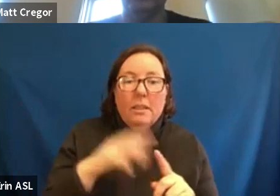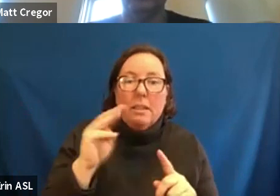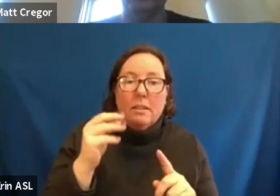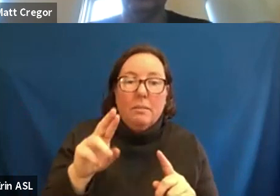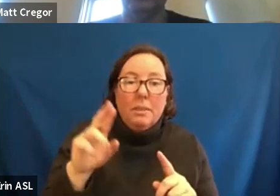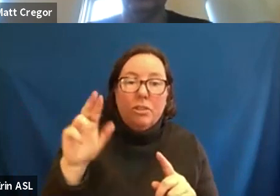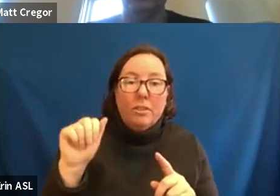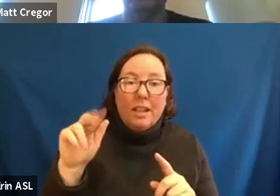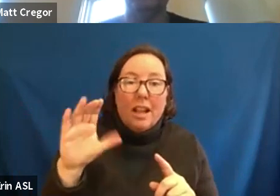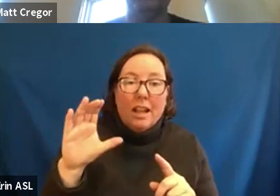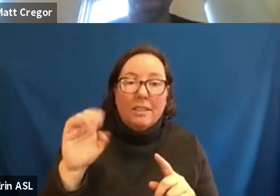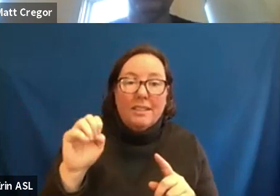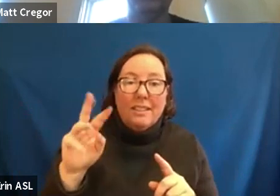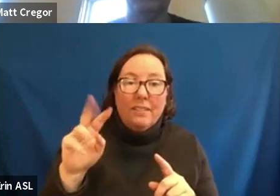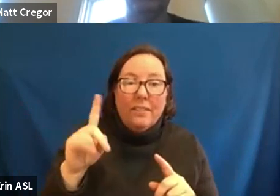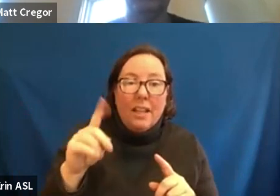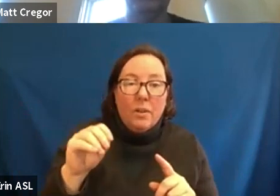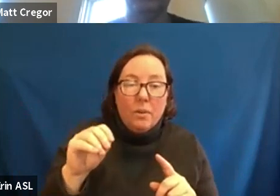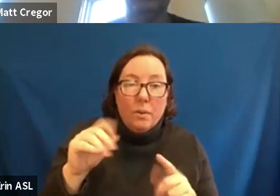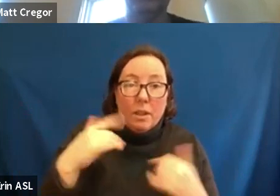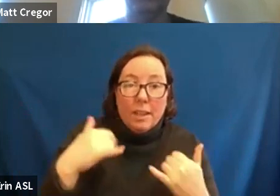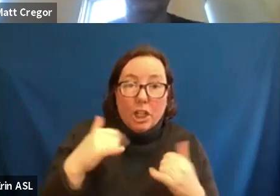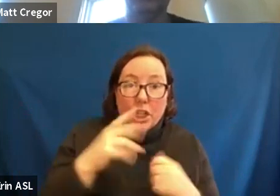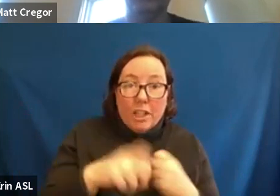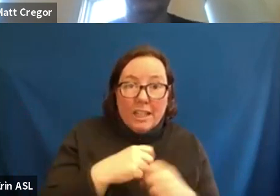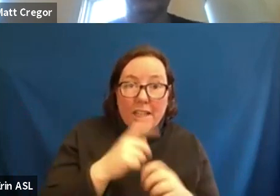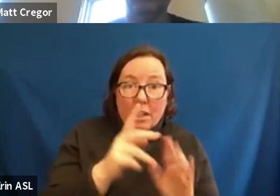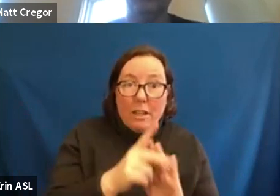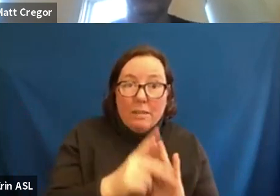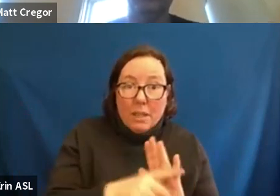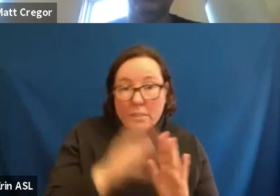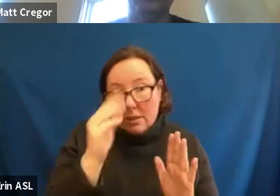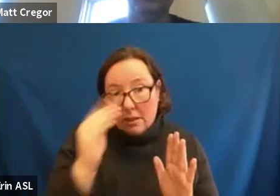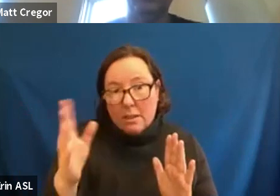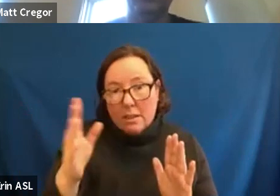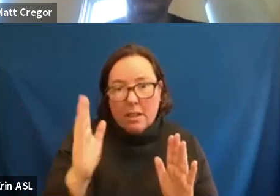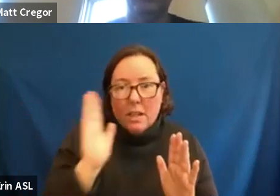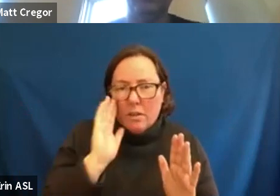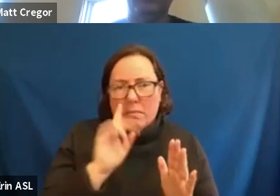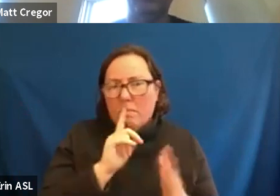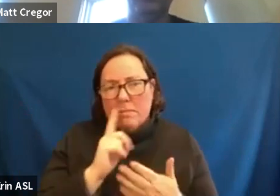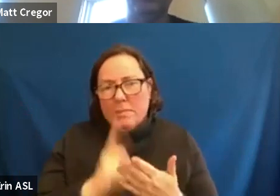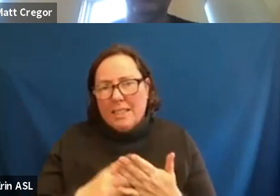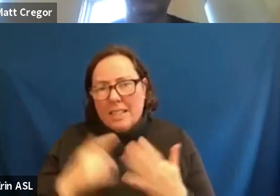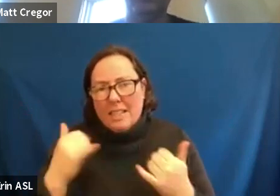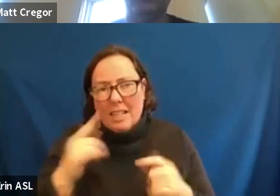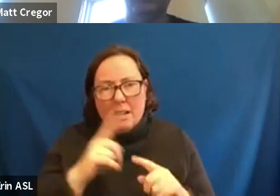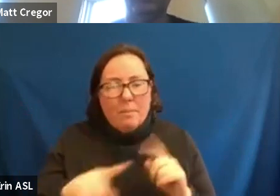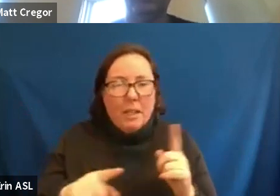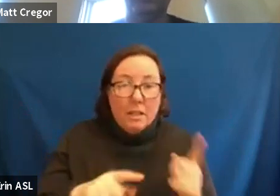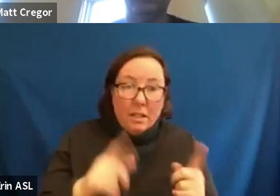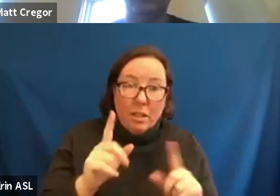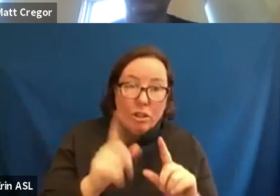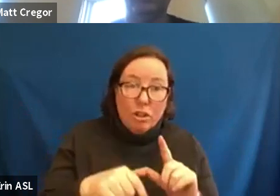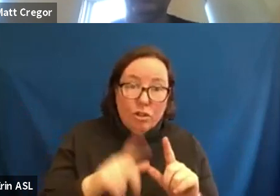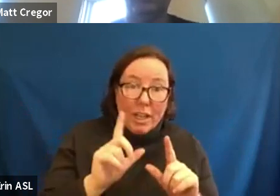question about the current year policy and just reference, I know that's not what we're discussing, but renewing